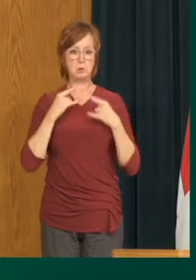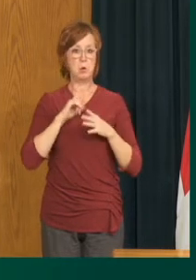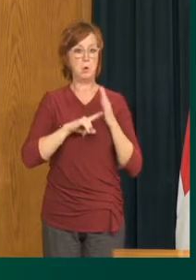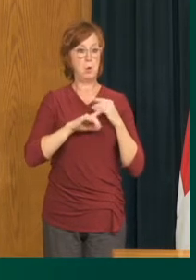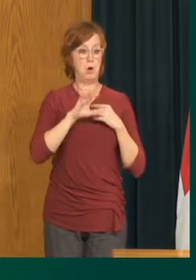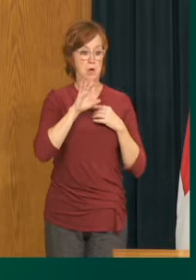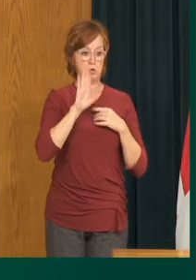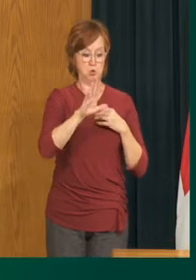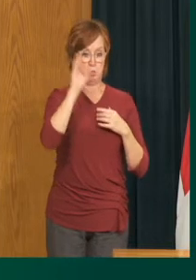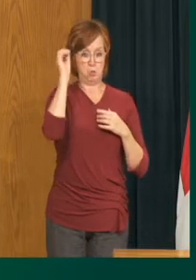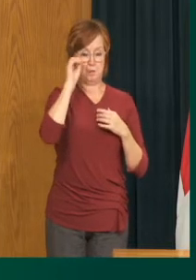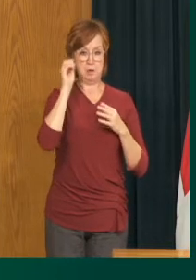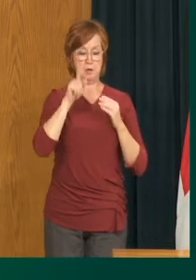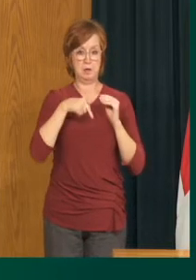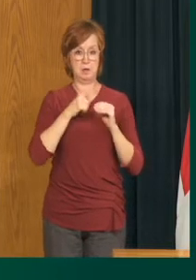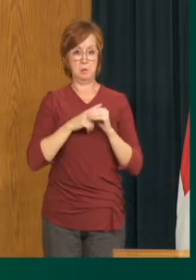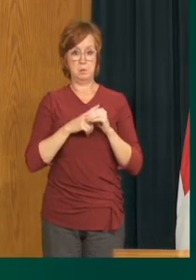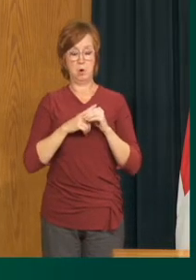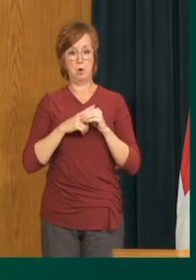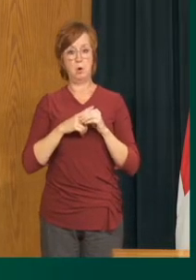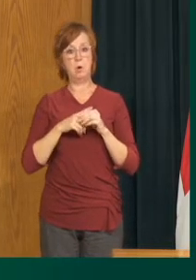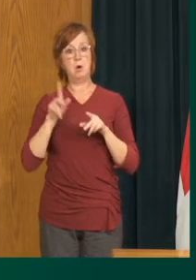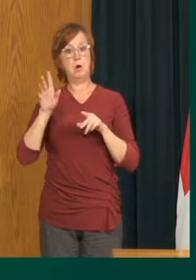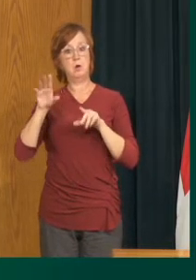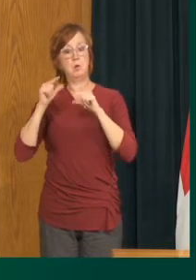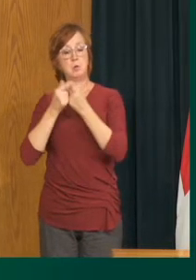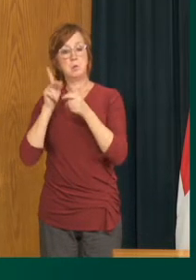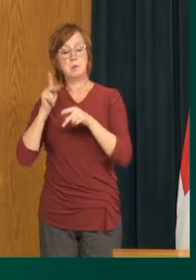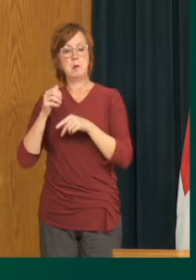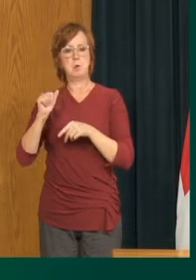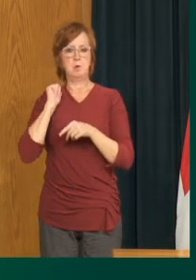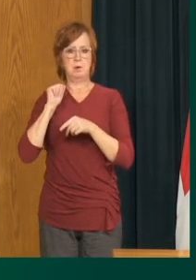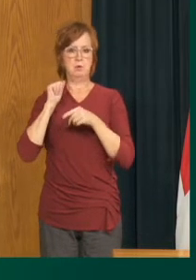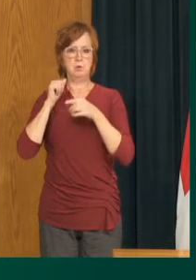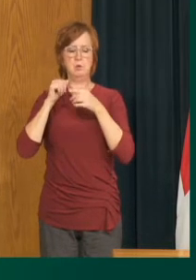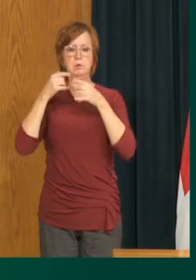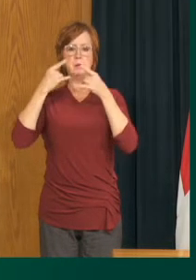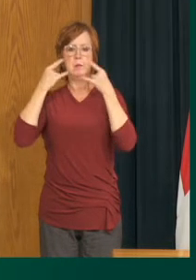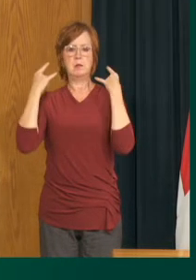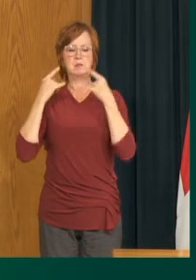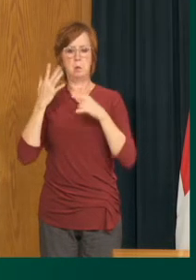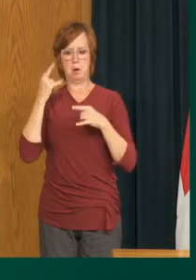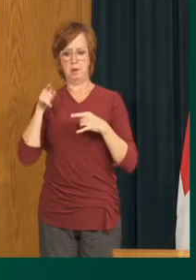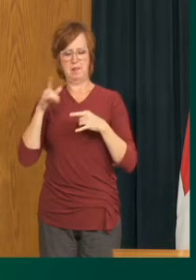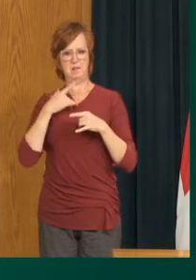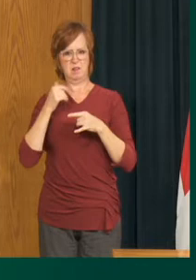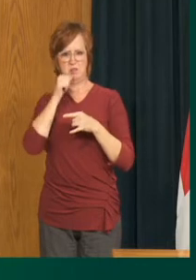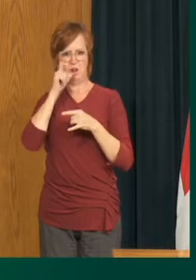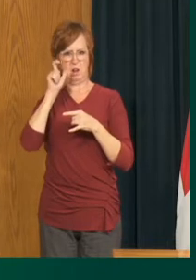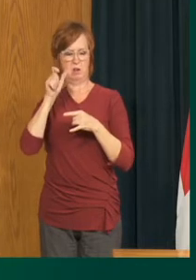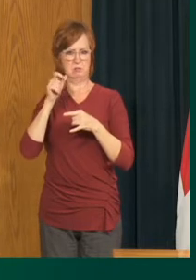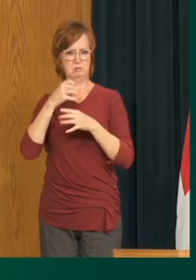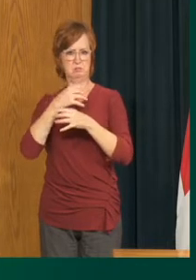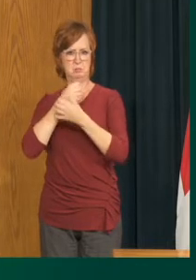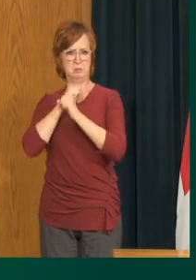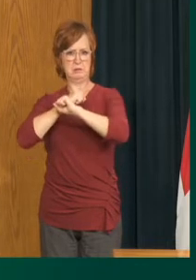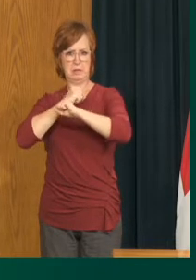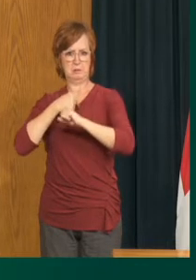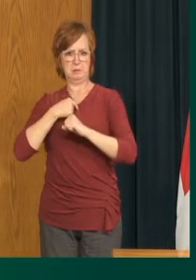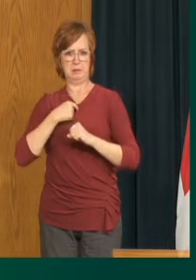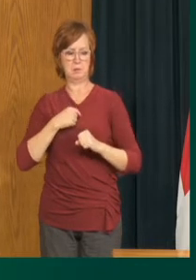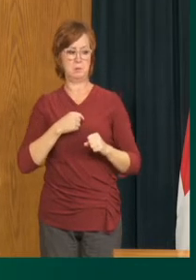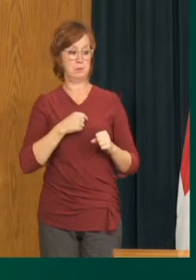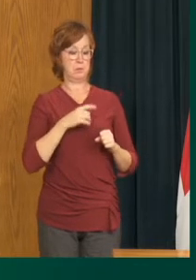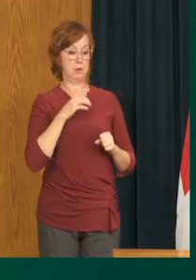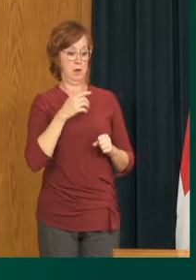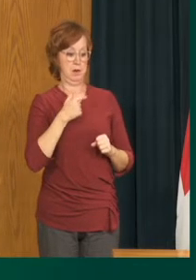convince them that it is safe, it can be effective to prevent infection. Yeah. I would just very quickly,